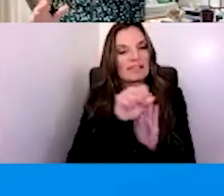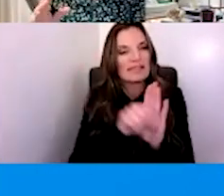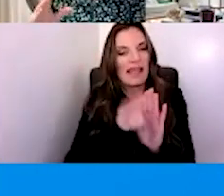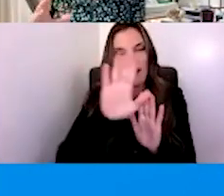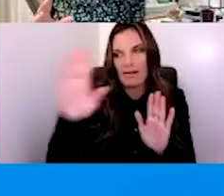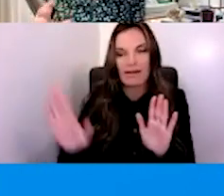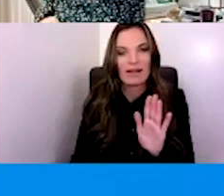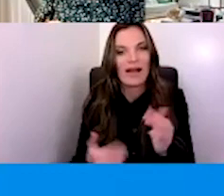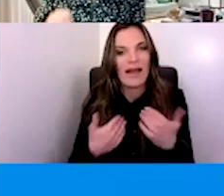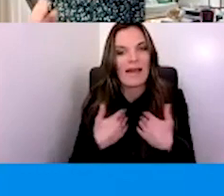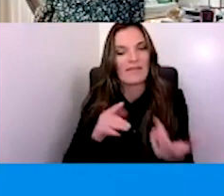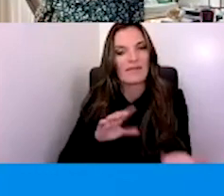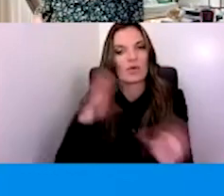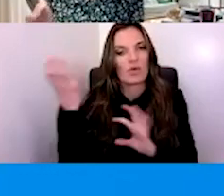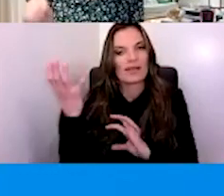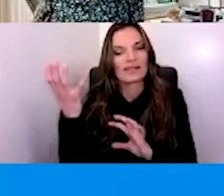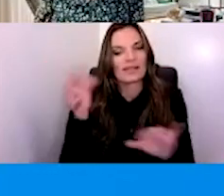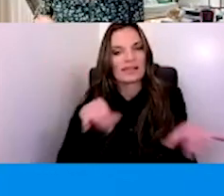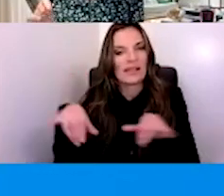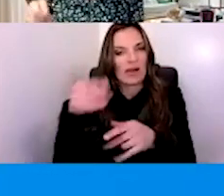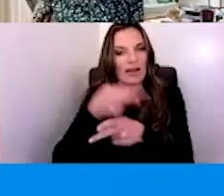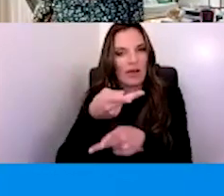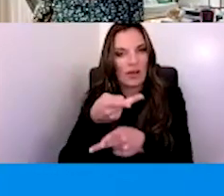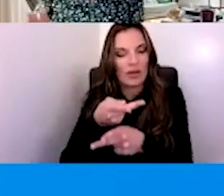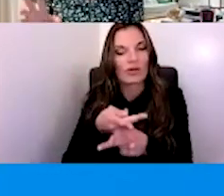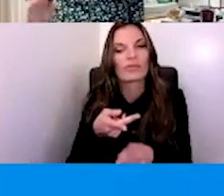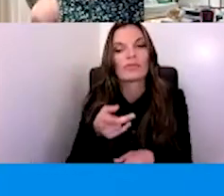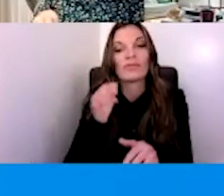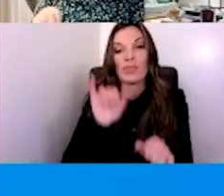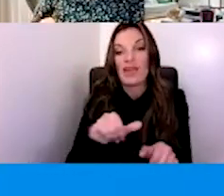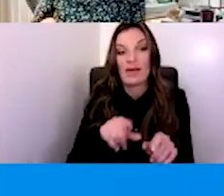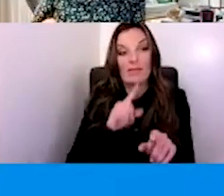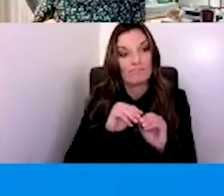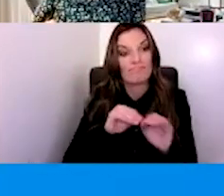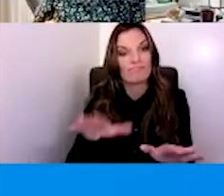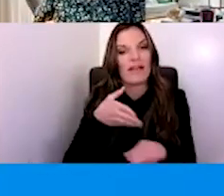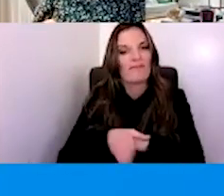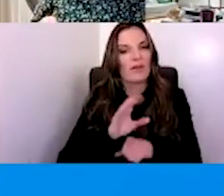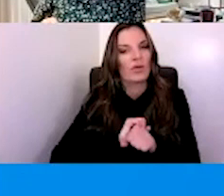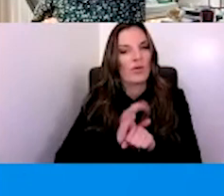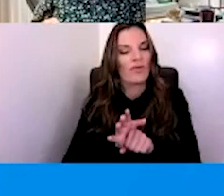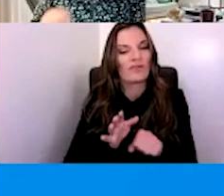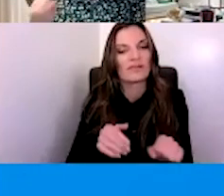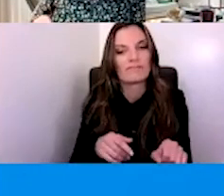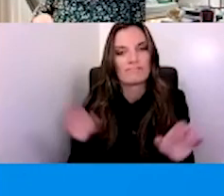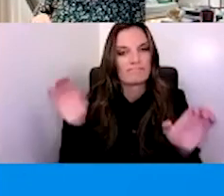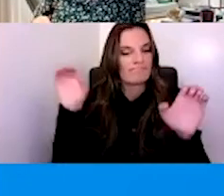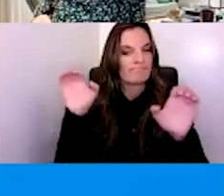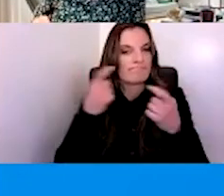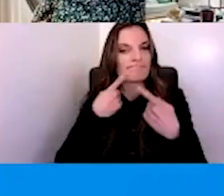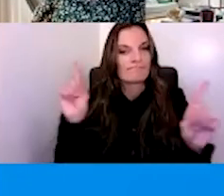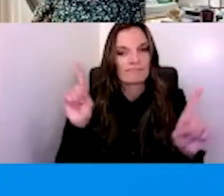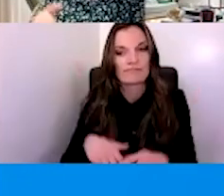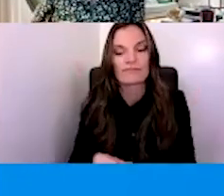crisis standards of care shortly after the start of the COVID-19 national health emergency. And some of the